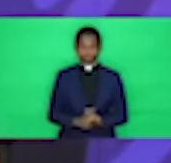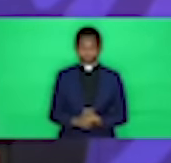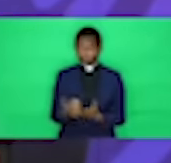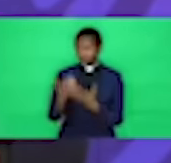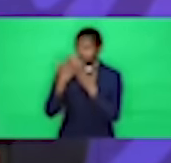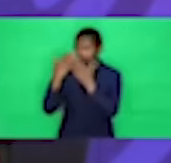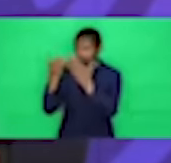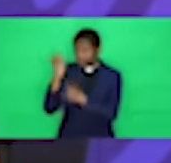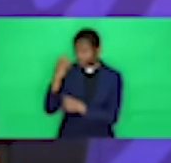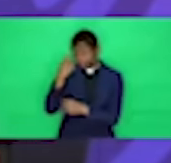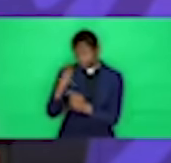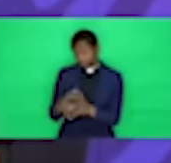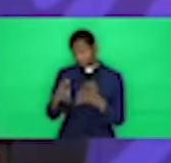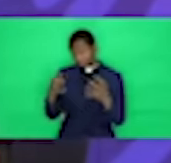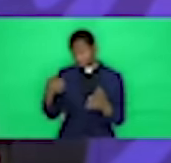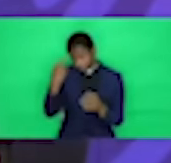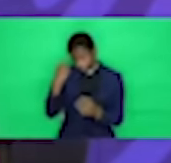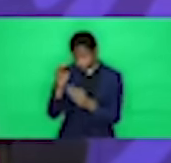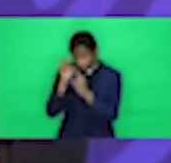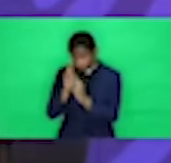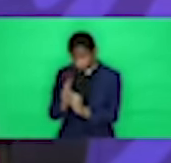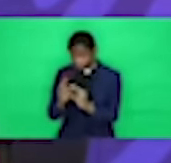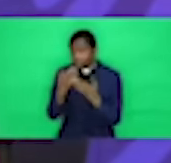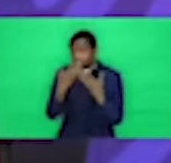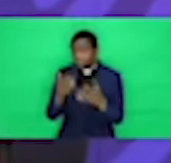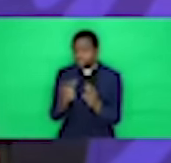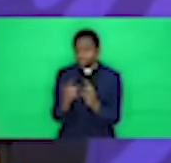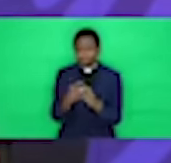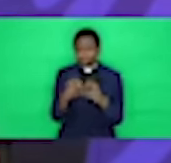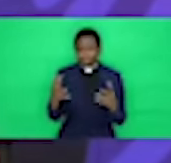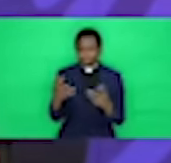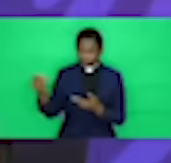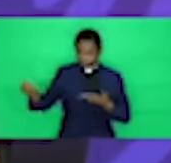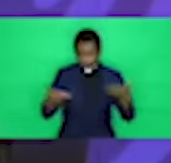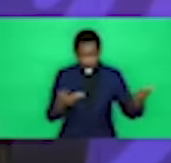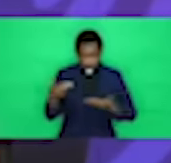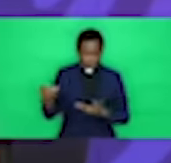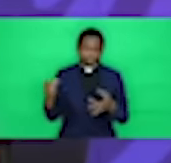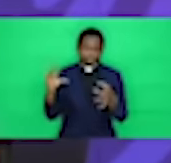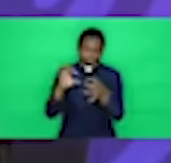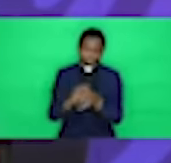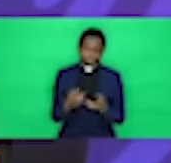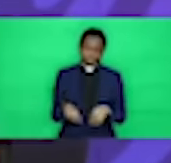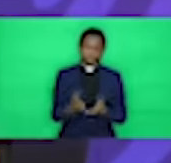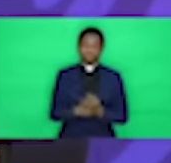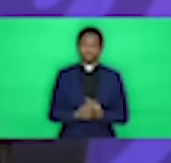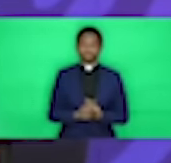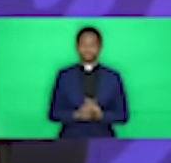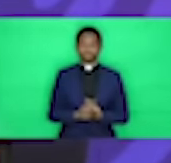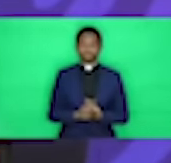you profusely for honoring our invitation to be part of this gathering. We are here